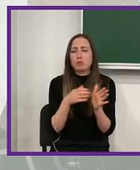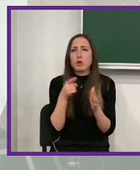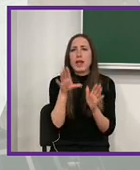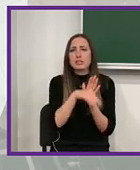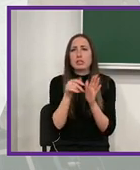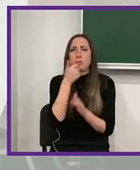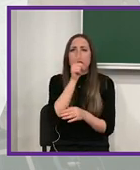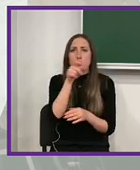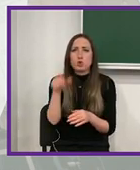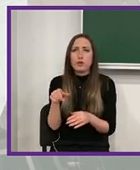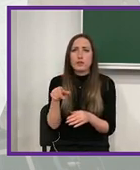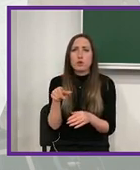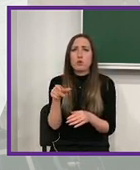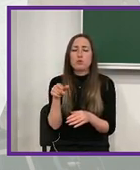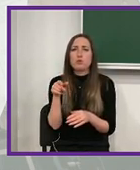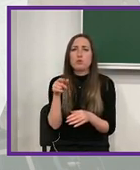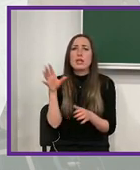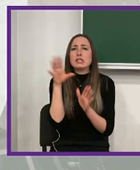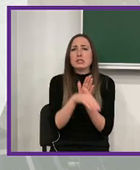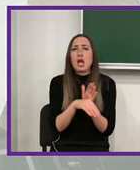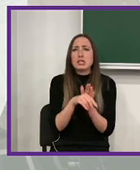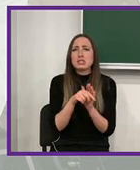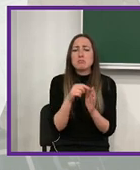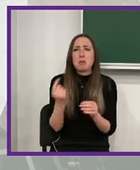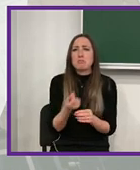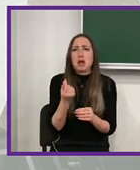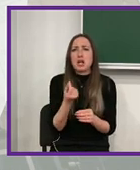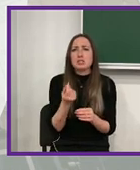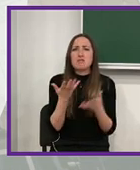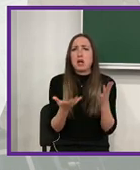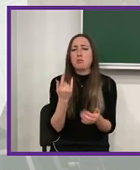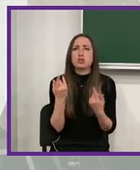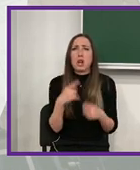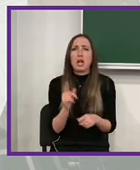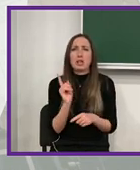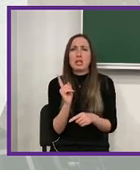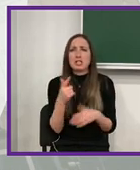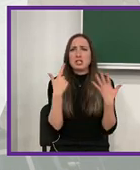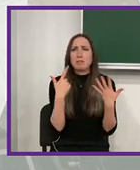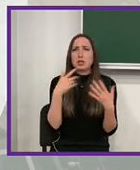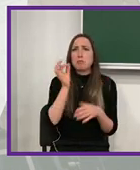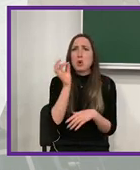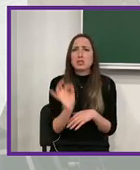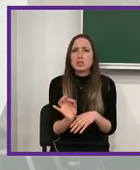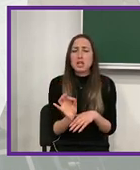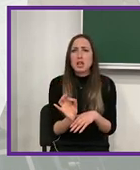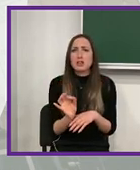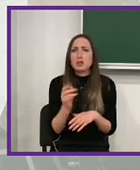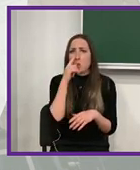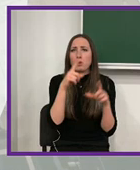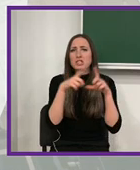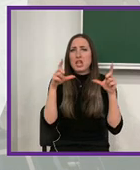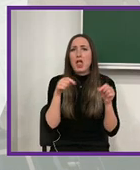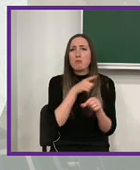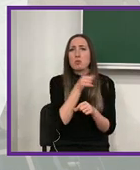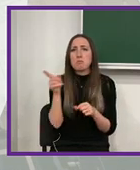of companies examined by the Corporate Human Rights Benchmark actually do implement stakeholder engagement at different levels of human